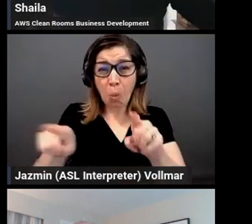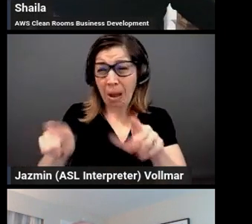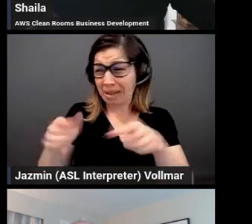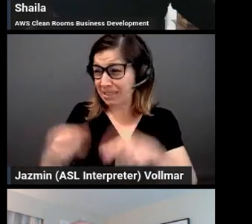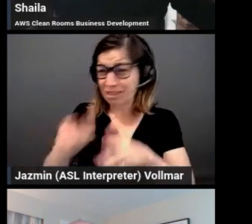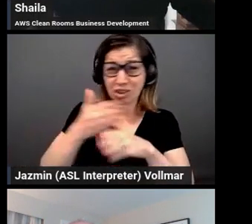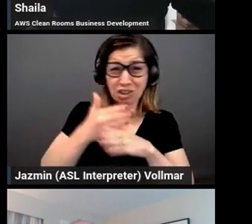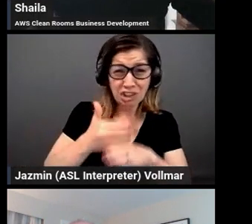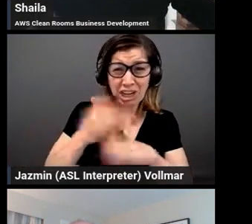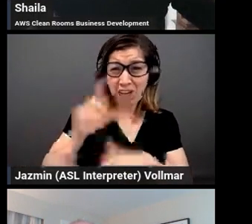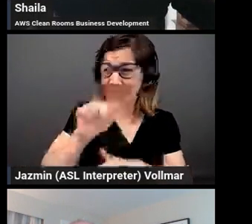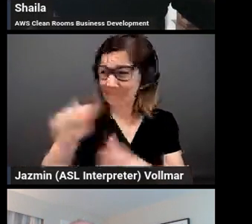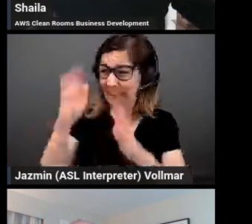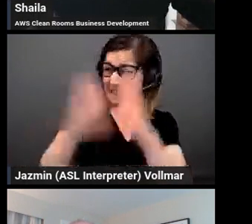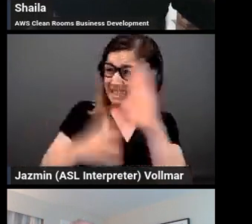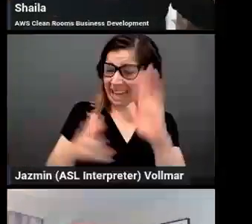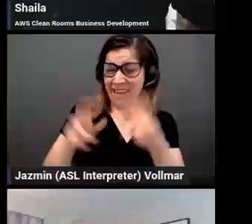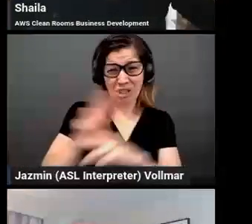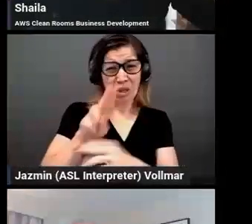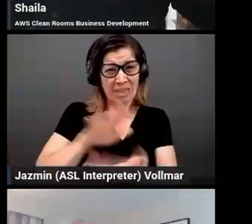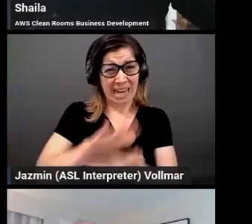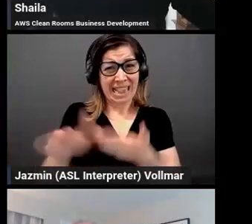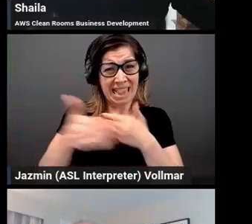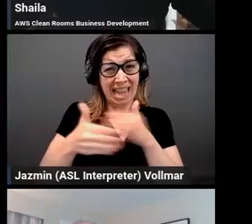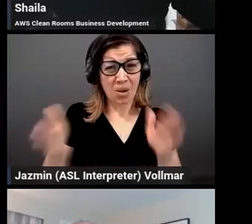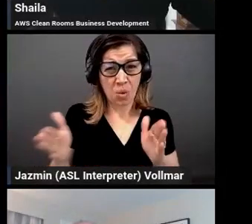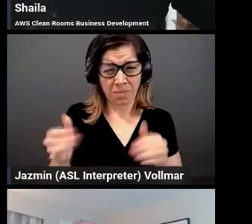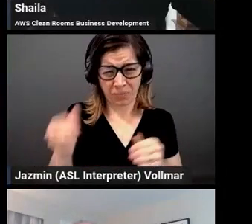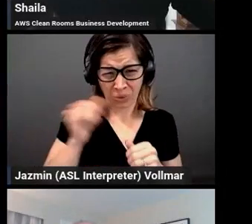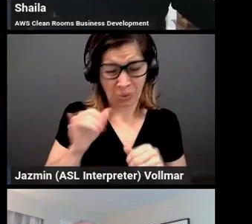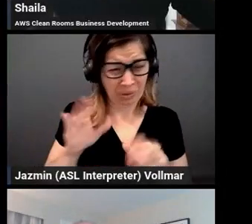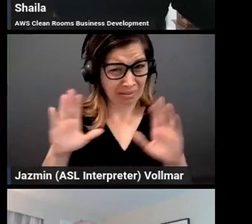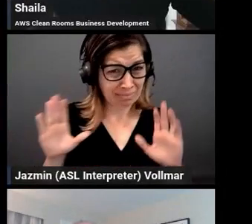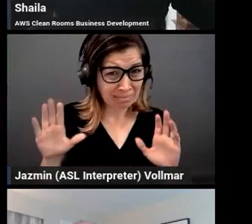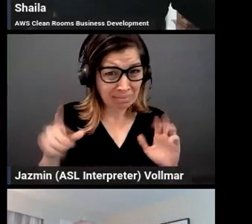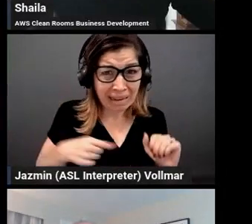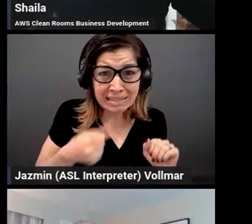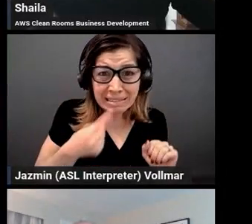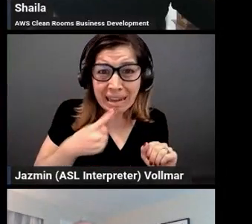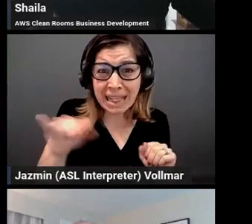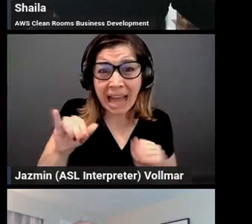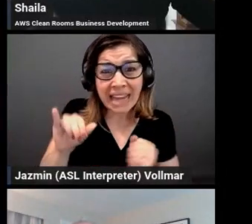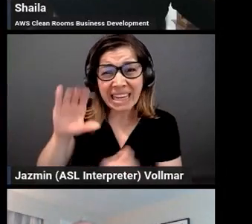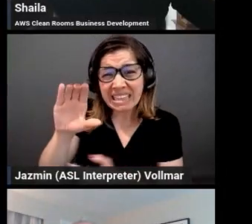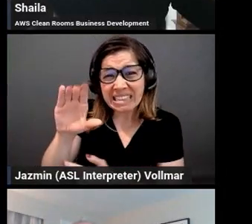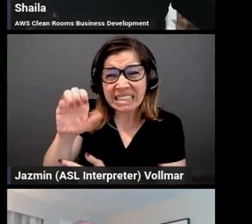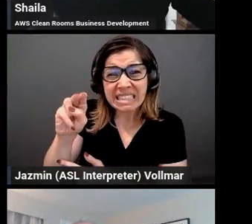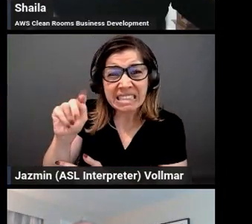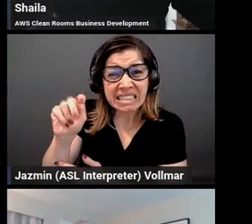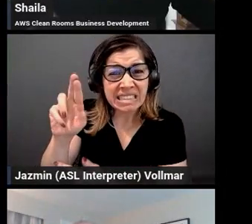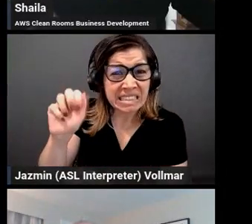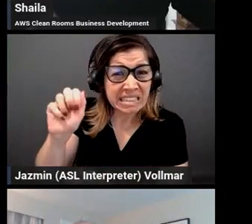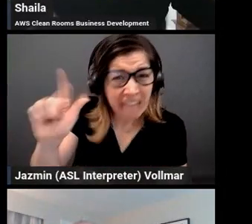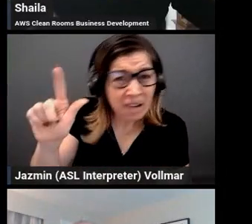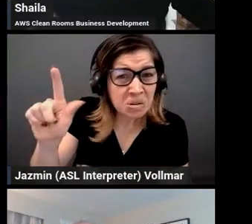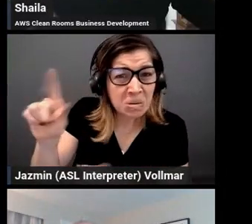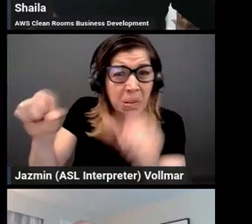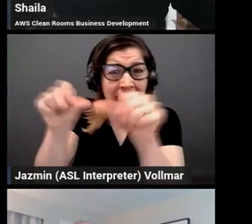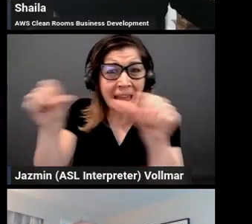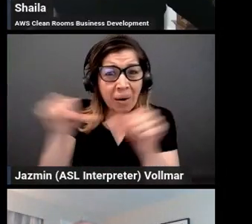sets and using clean rooms. Is this like, dare I say, almost like a central area for management and access